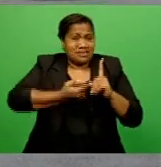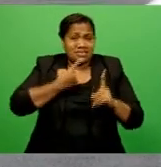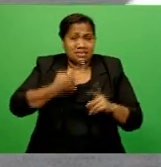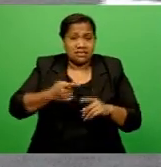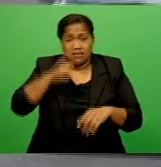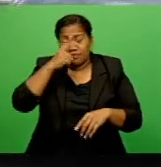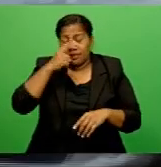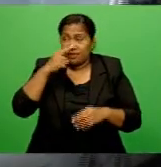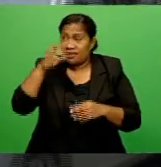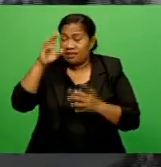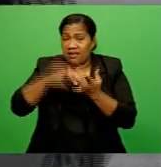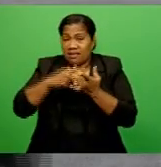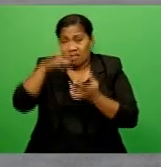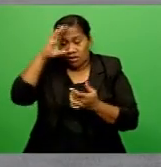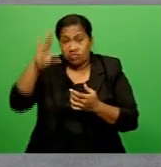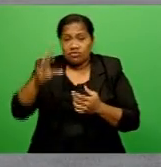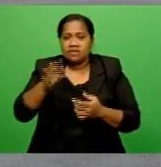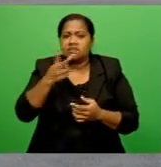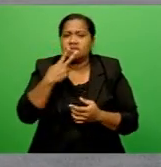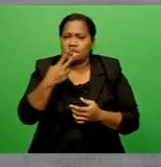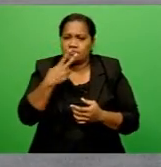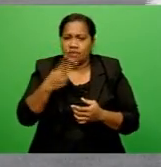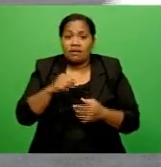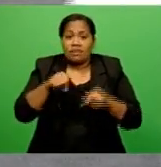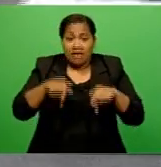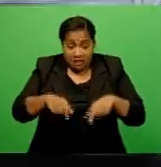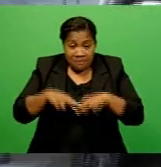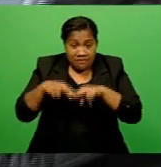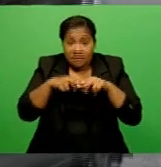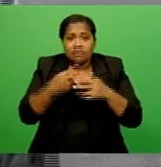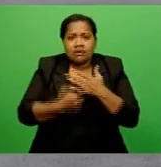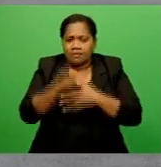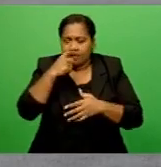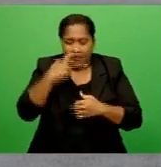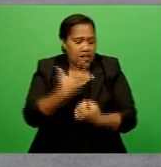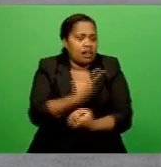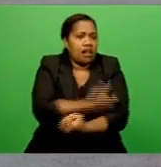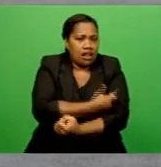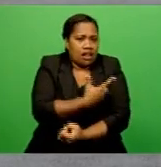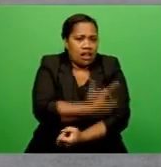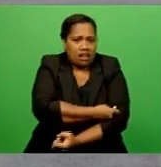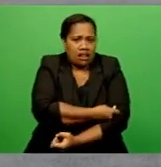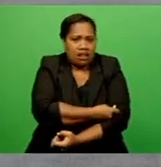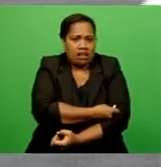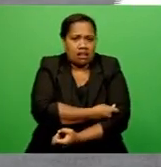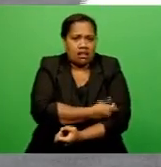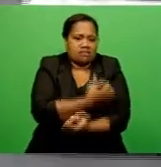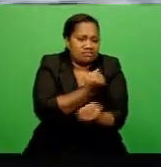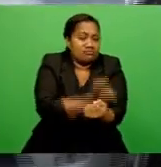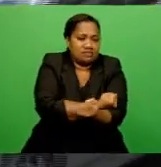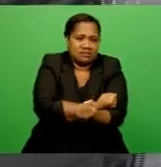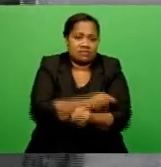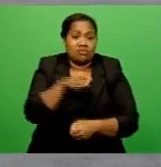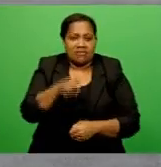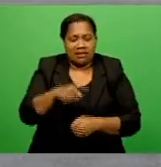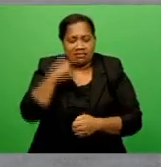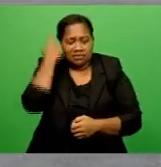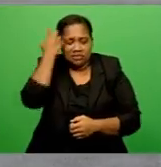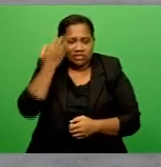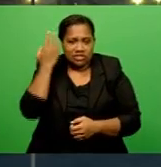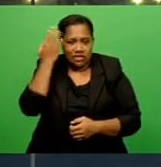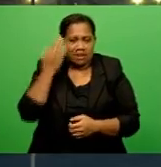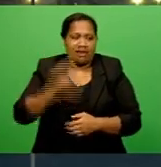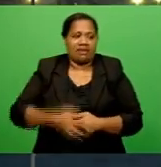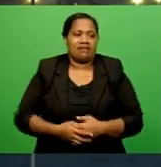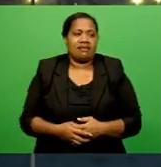smoke. However, in Fiji, people are injecting themselves, which is a growing concern. Kritika Kumar, FBC